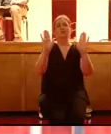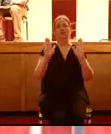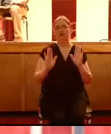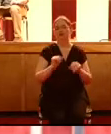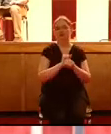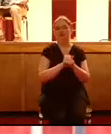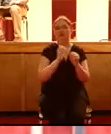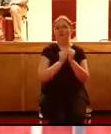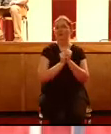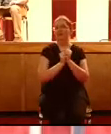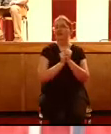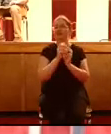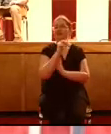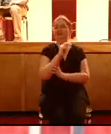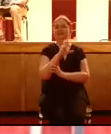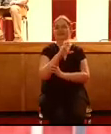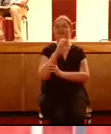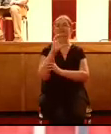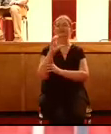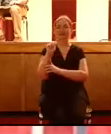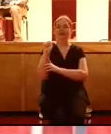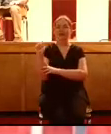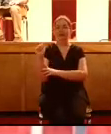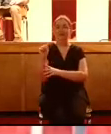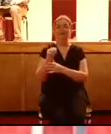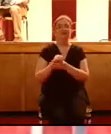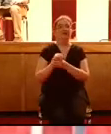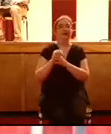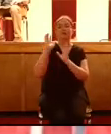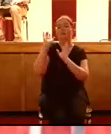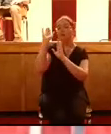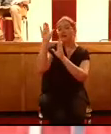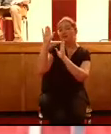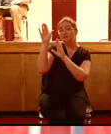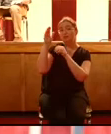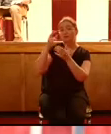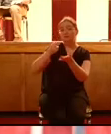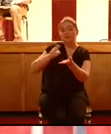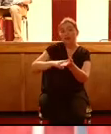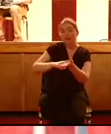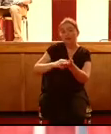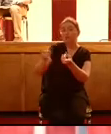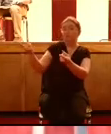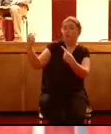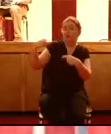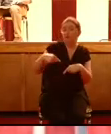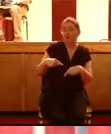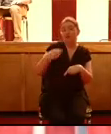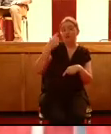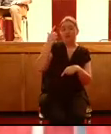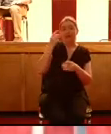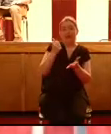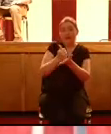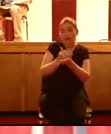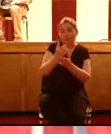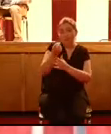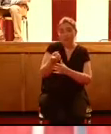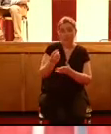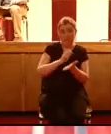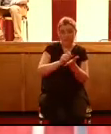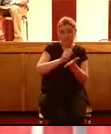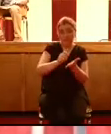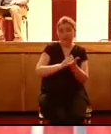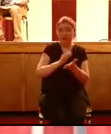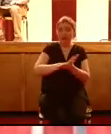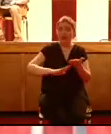nights, with FAFSA nights. So come in and they'll help you fill out your child's college applications and federal loan. We got